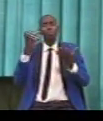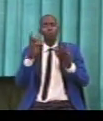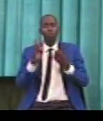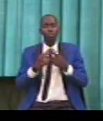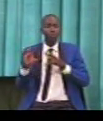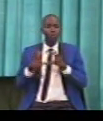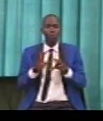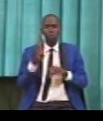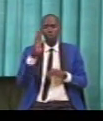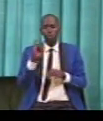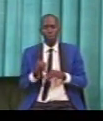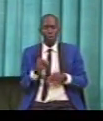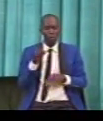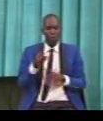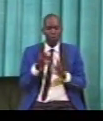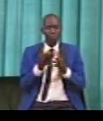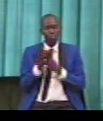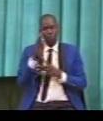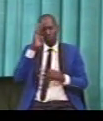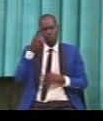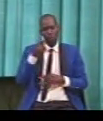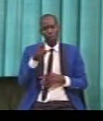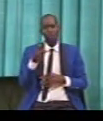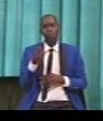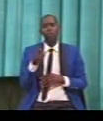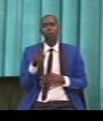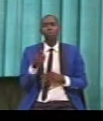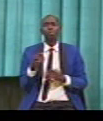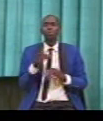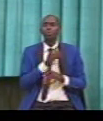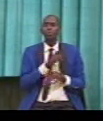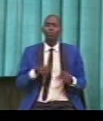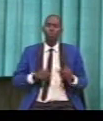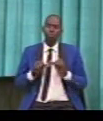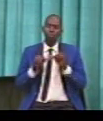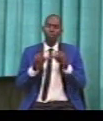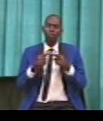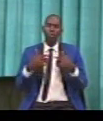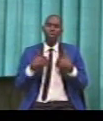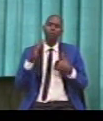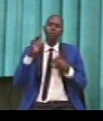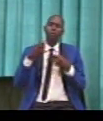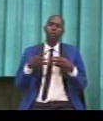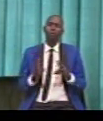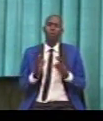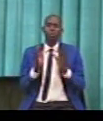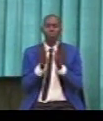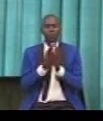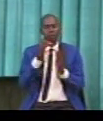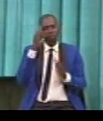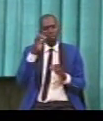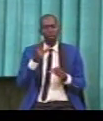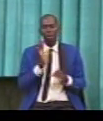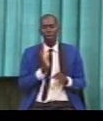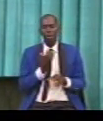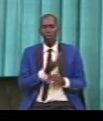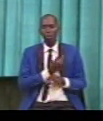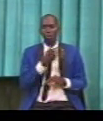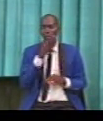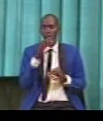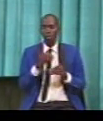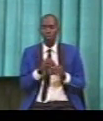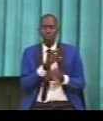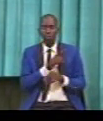by him, and through him. Lord, continue to have your way. We pray for mother and the Lord, more strength,